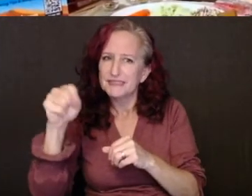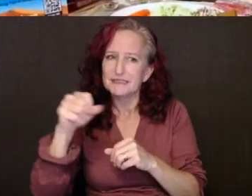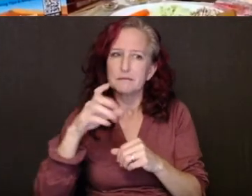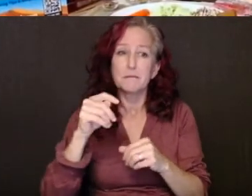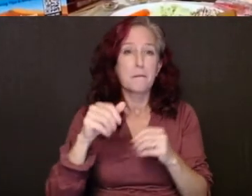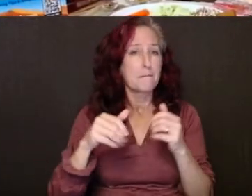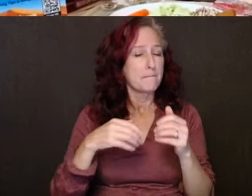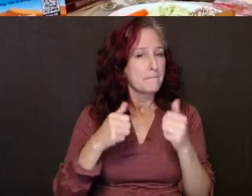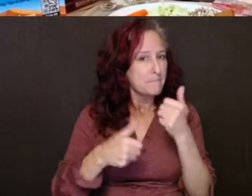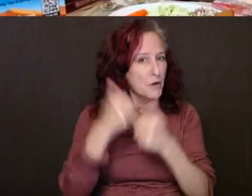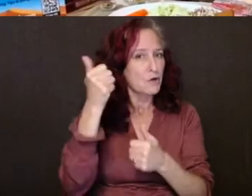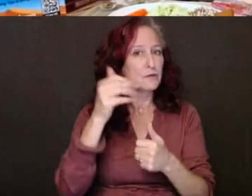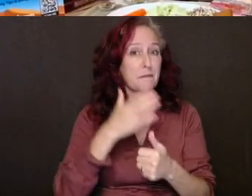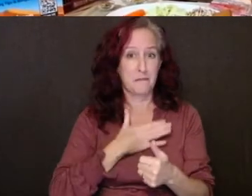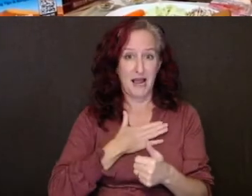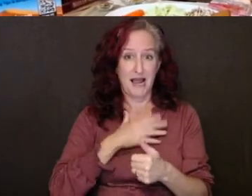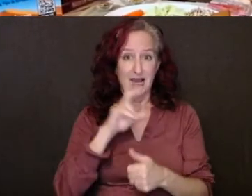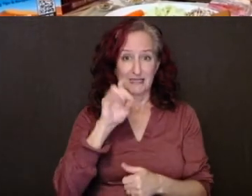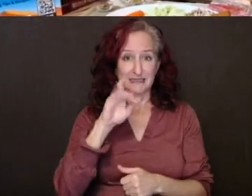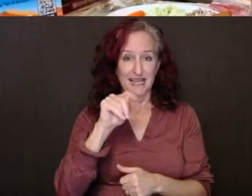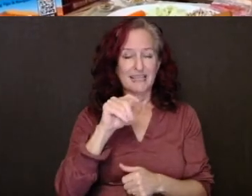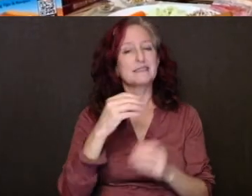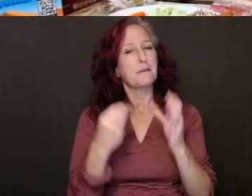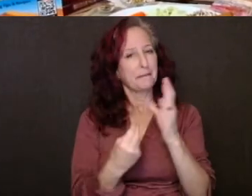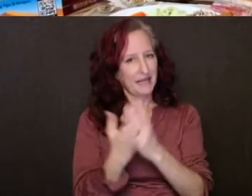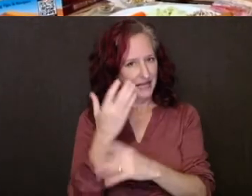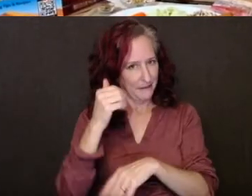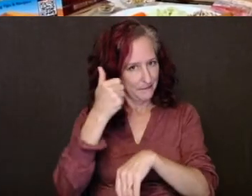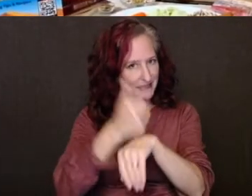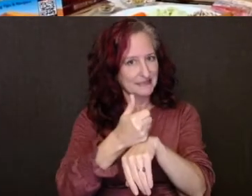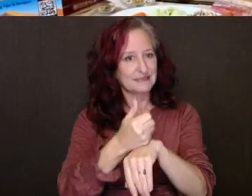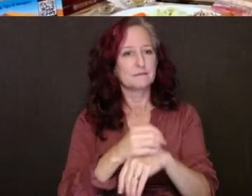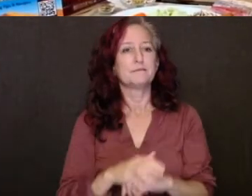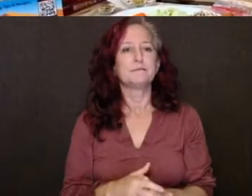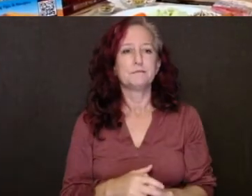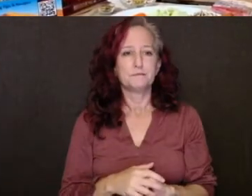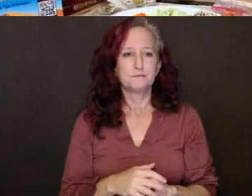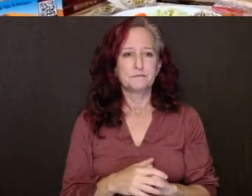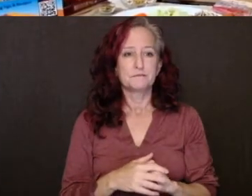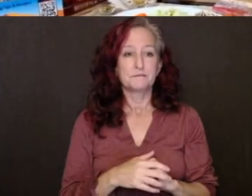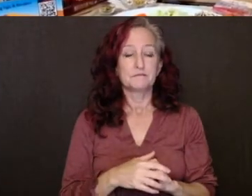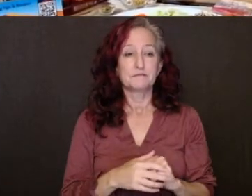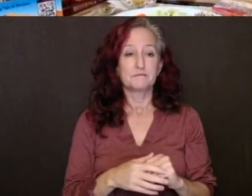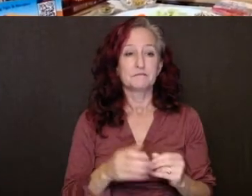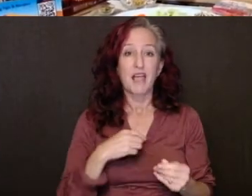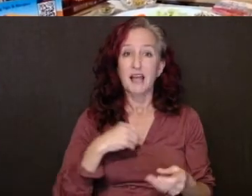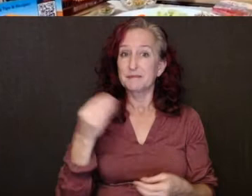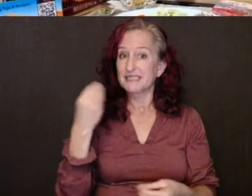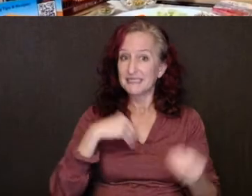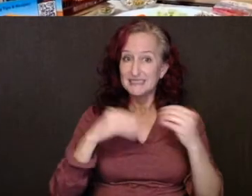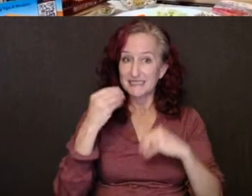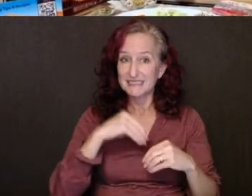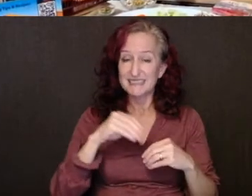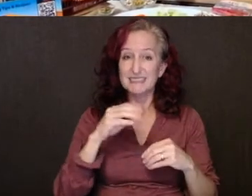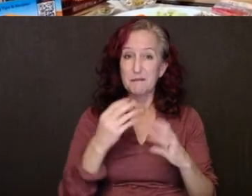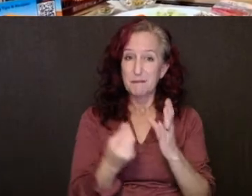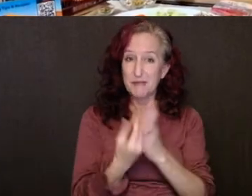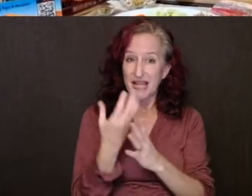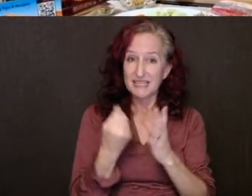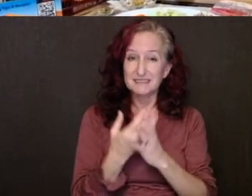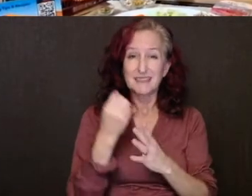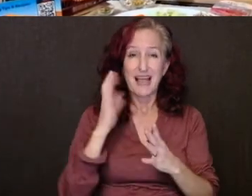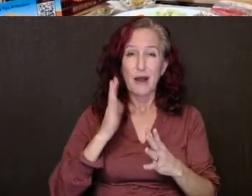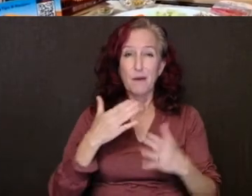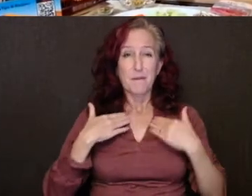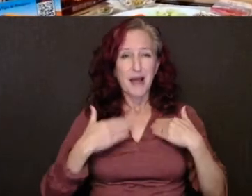actually plant-based diet are very, very much a common practice. In fact, in my daily diet, I cook a lot of vegetable.